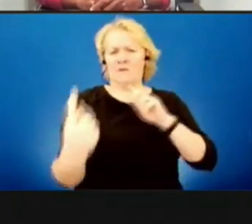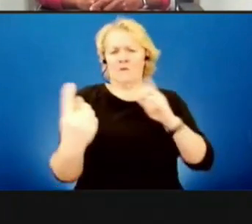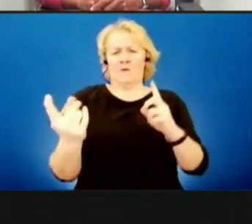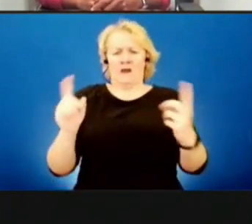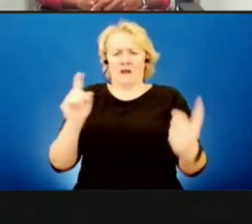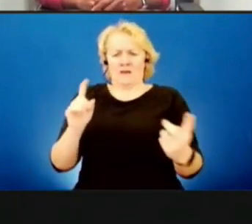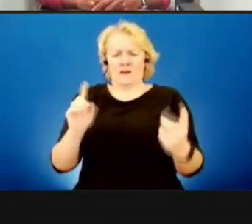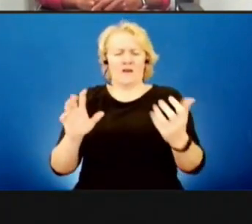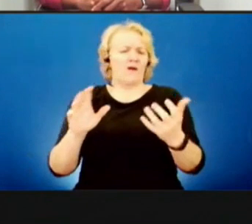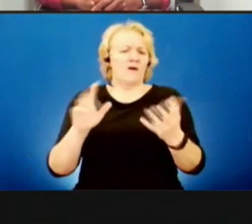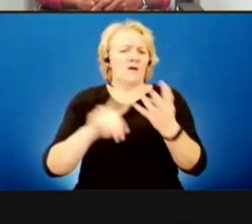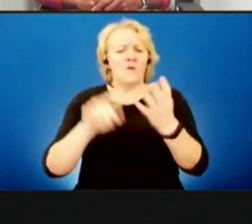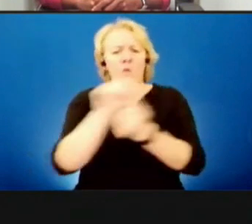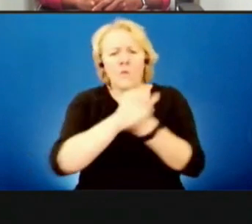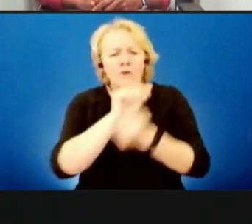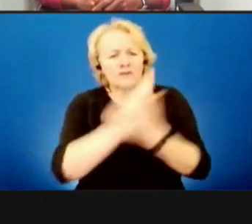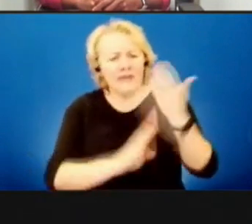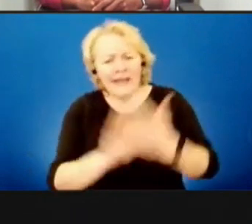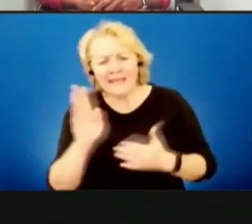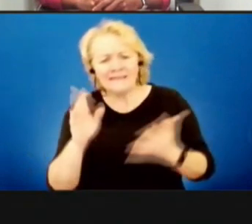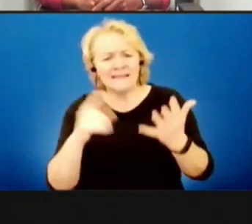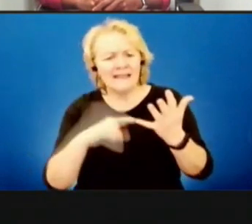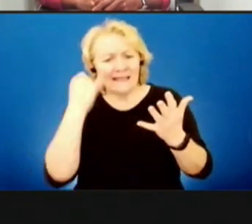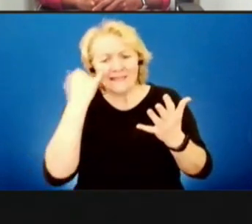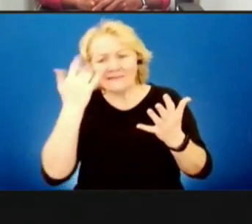your hands, and stay home if you're sick.